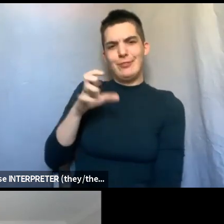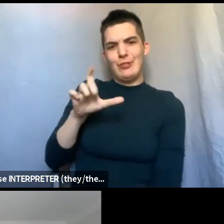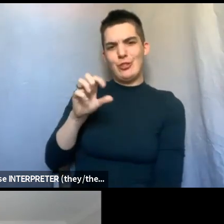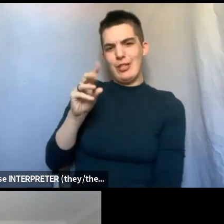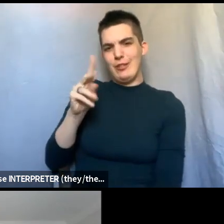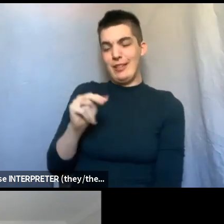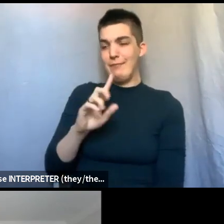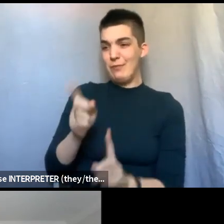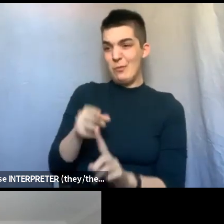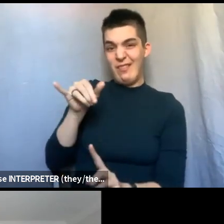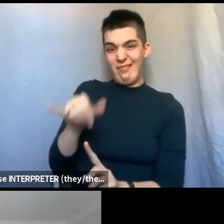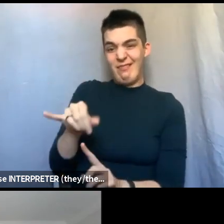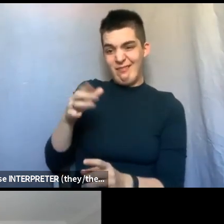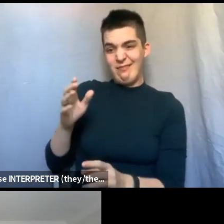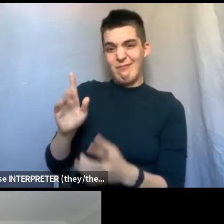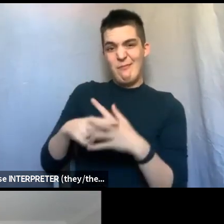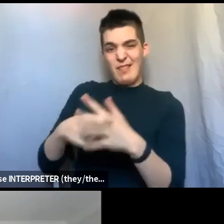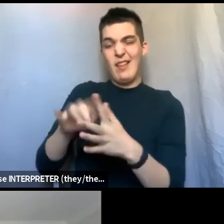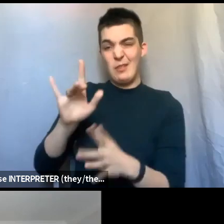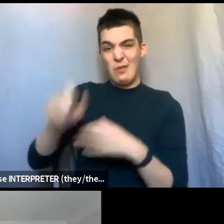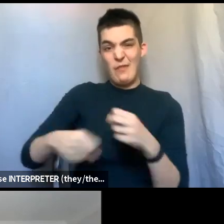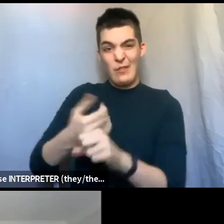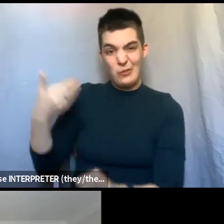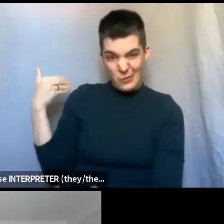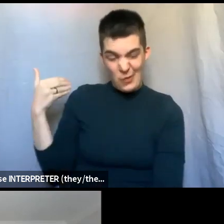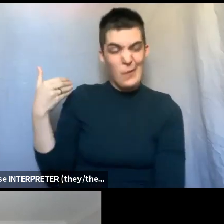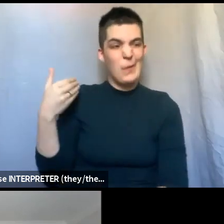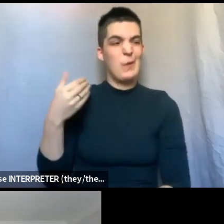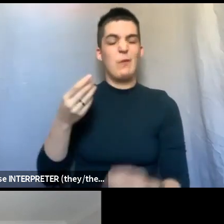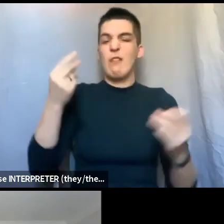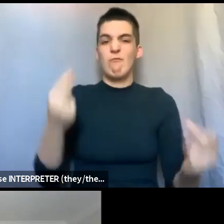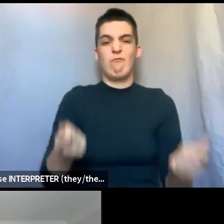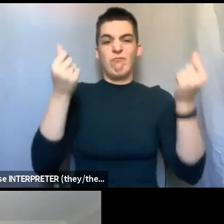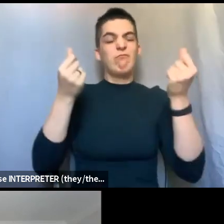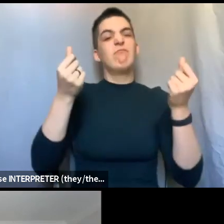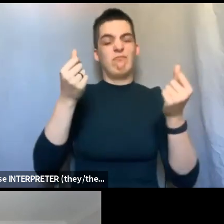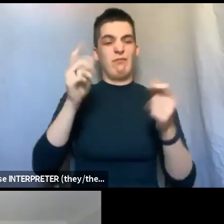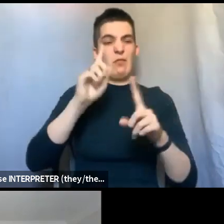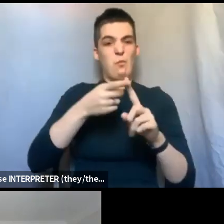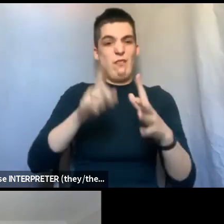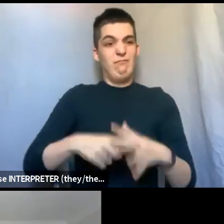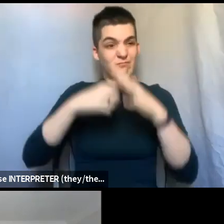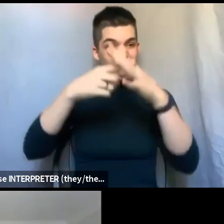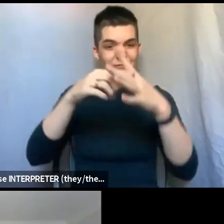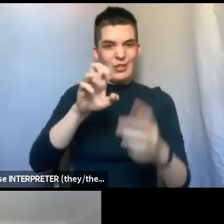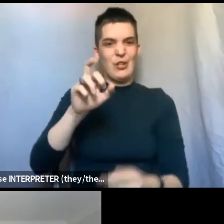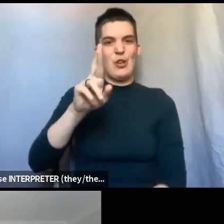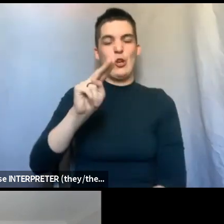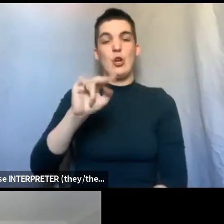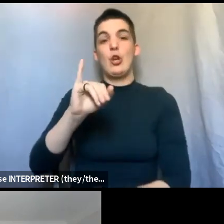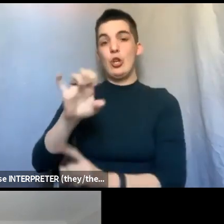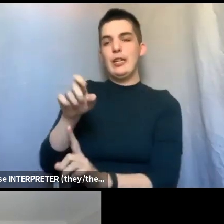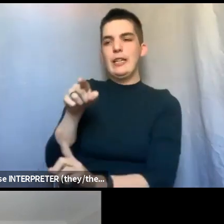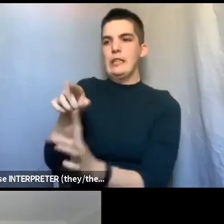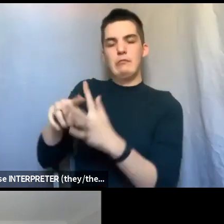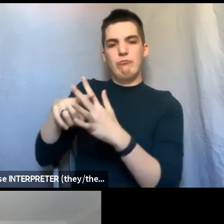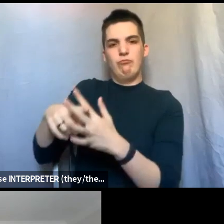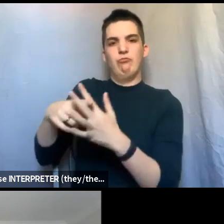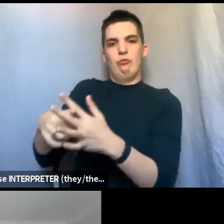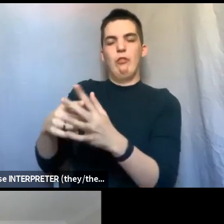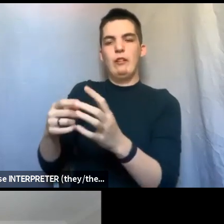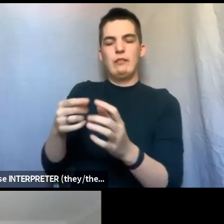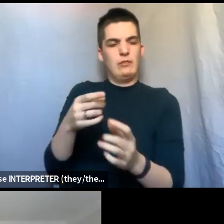ago, right away, a group of directors, Ernie was among them, said, we have to start a lab in Los